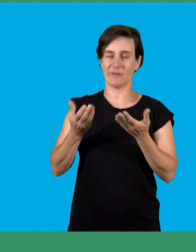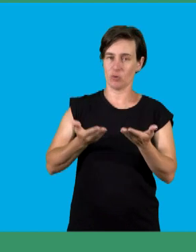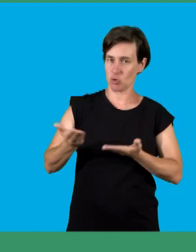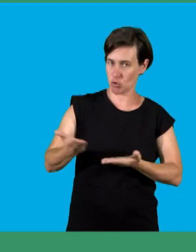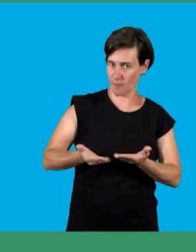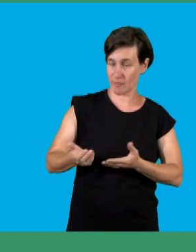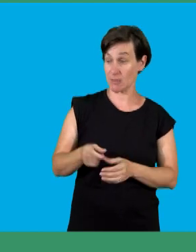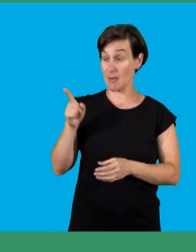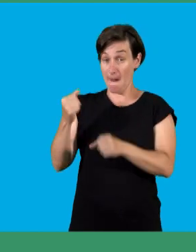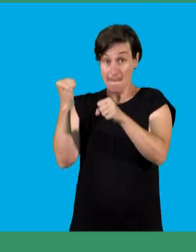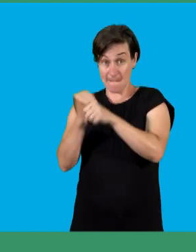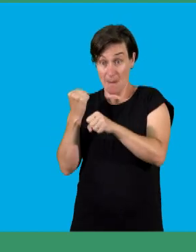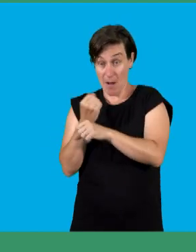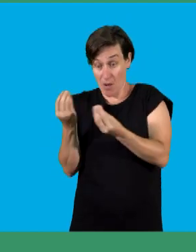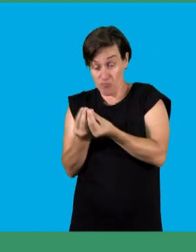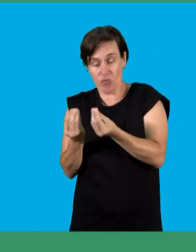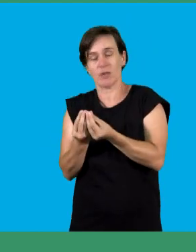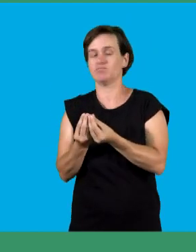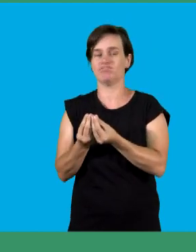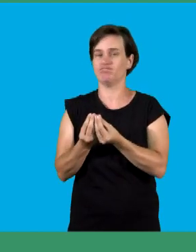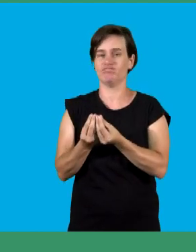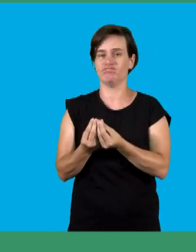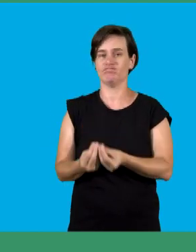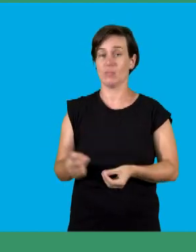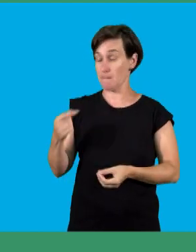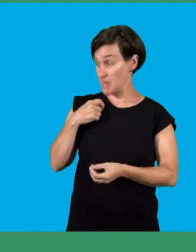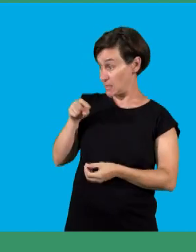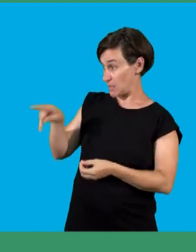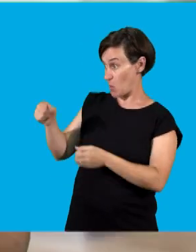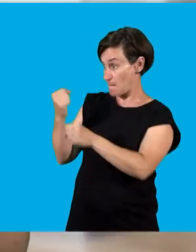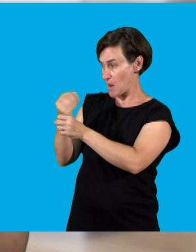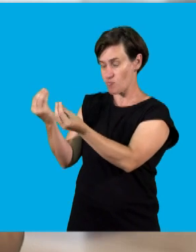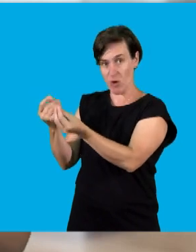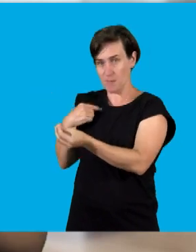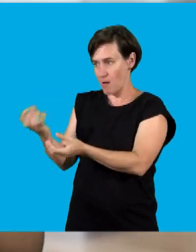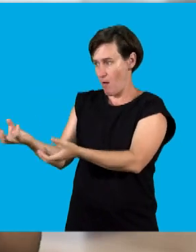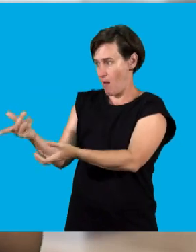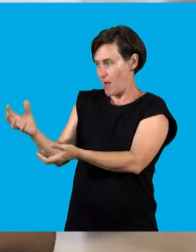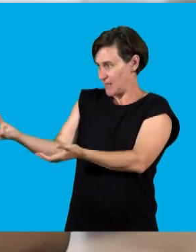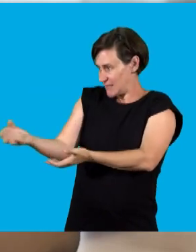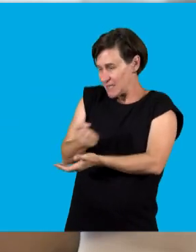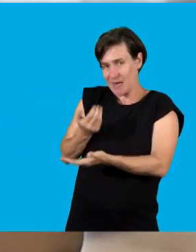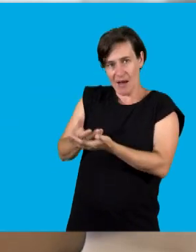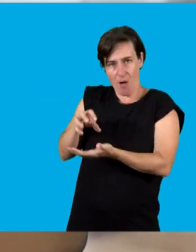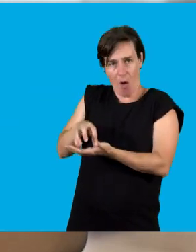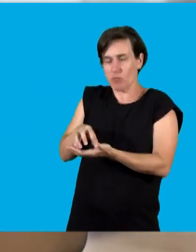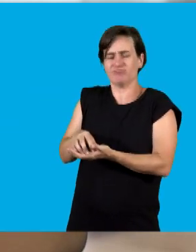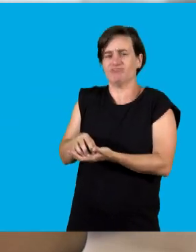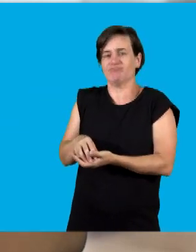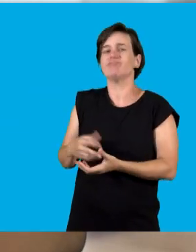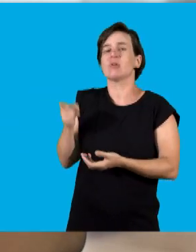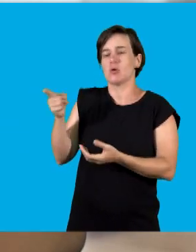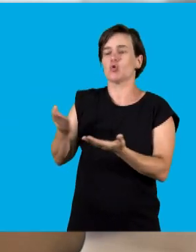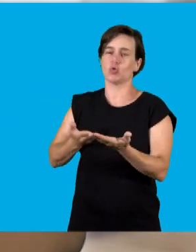offer services. They do not offer a tangible product, a product that you can see, but they deal with services rather